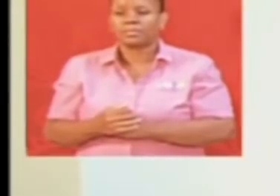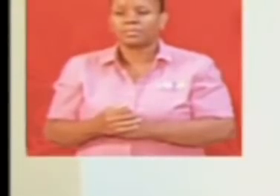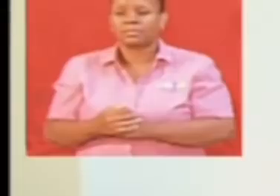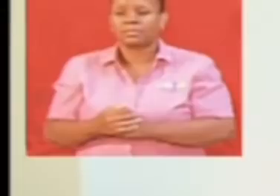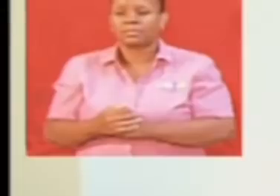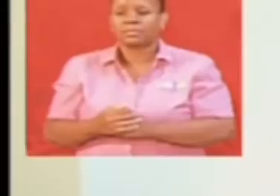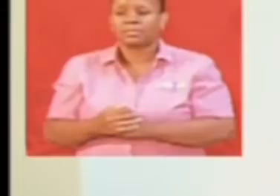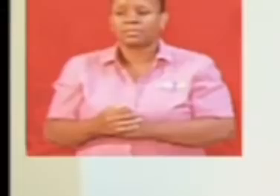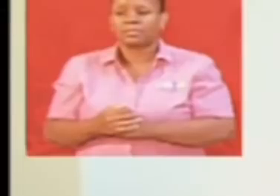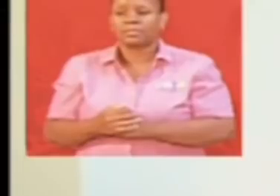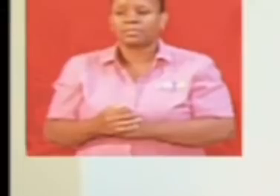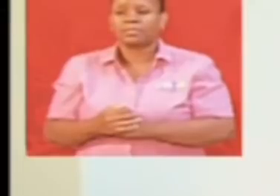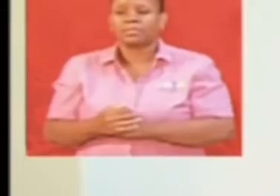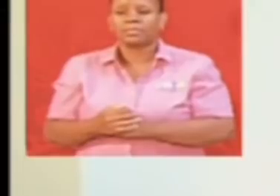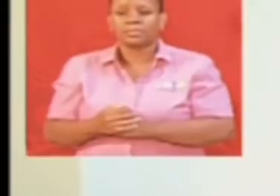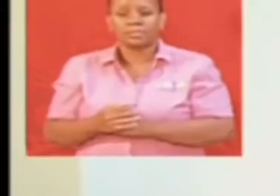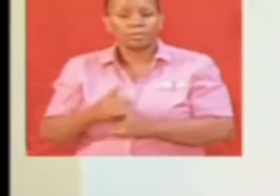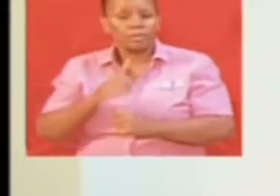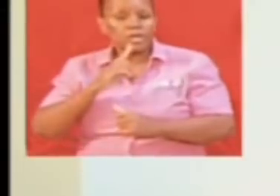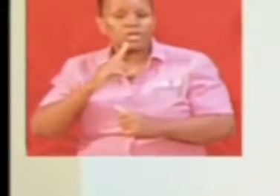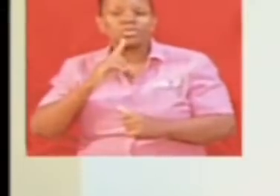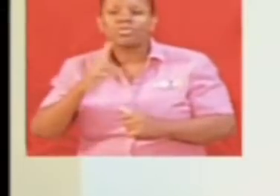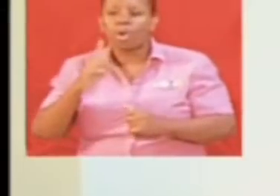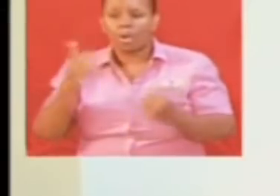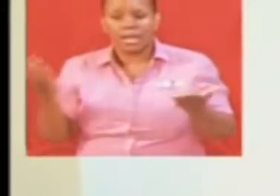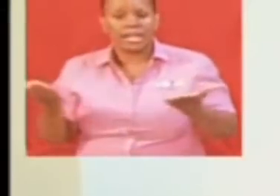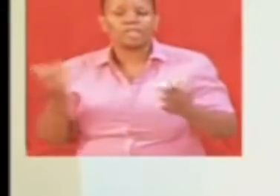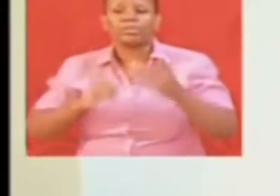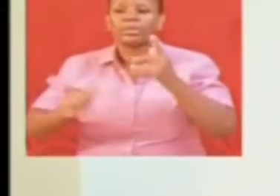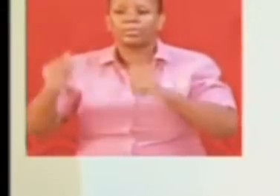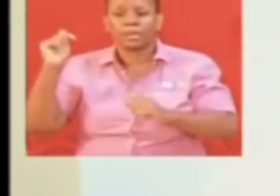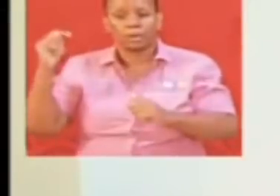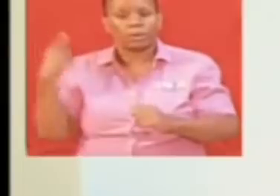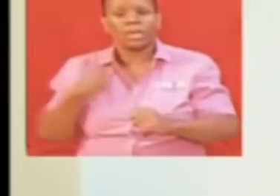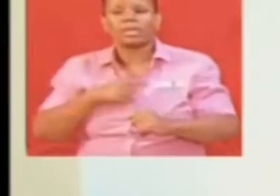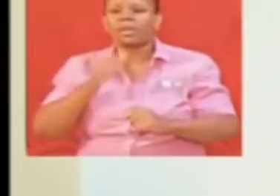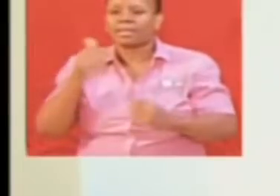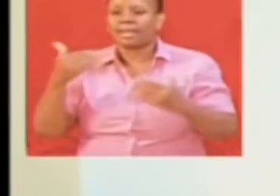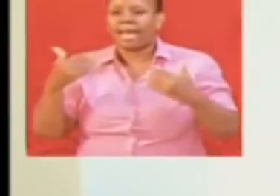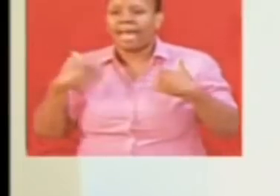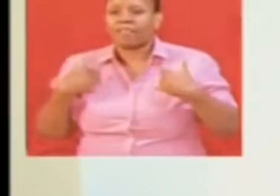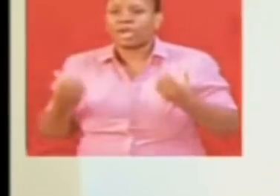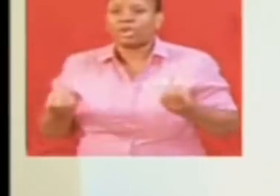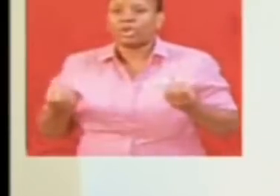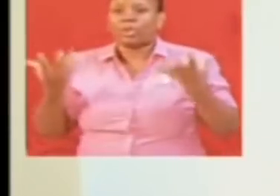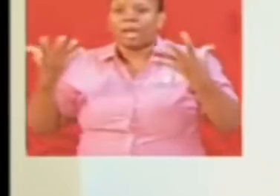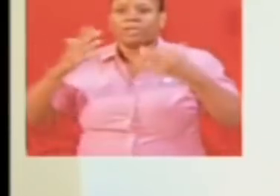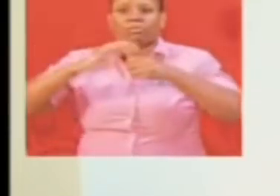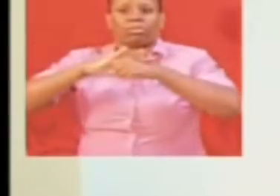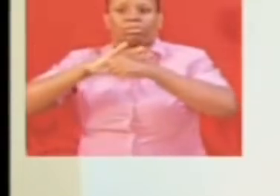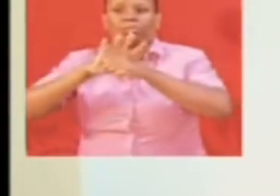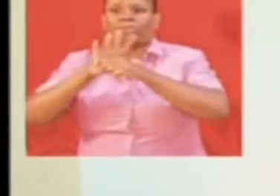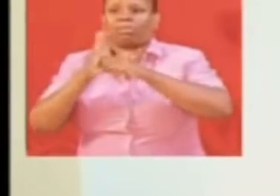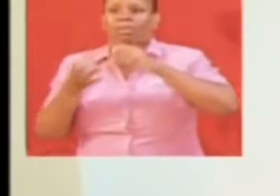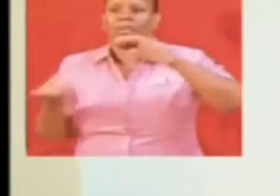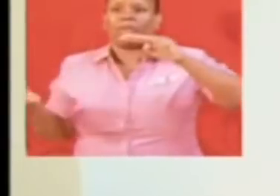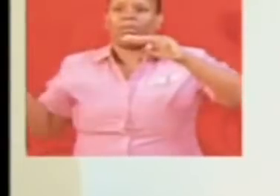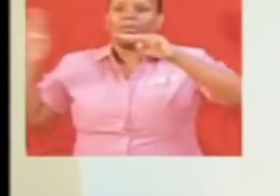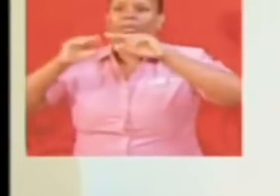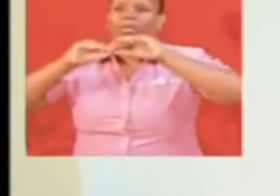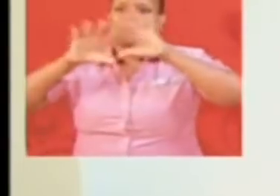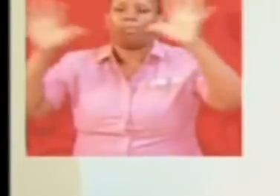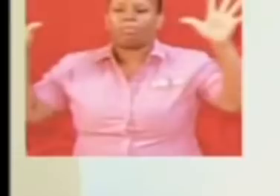become overwhelmed. It was raised during the questioning period of